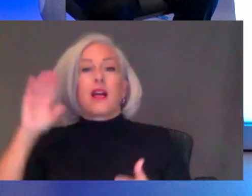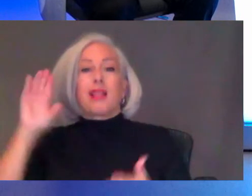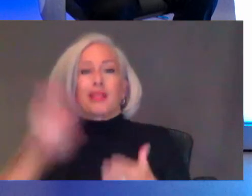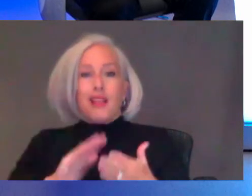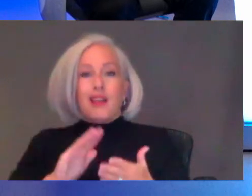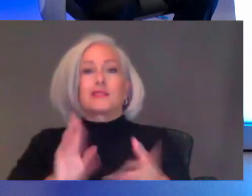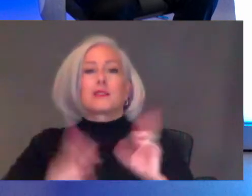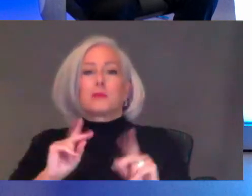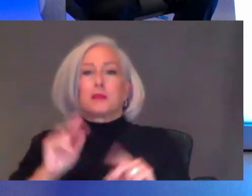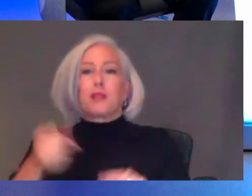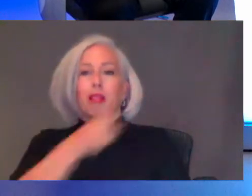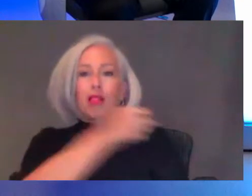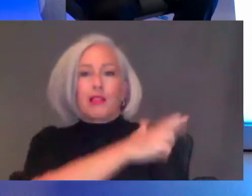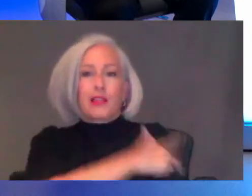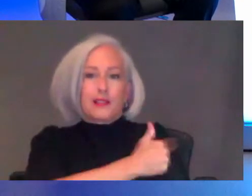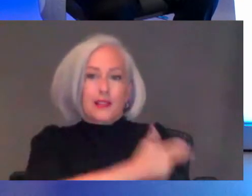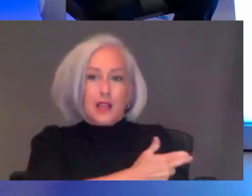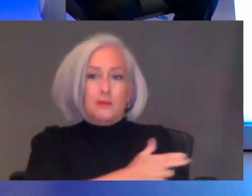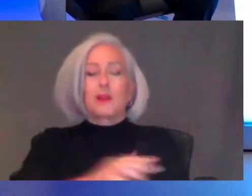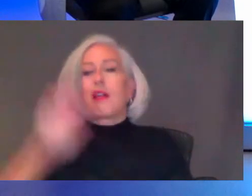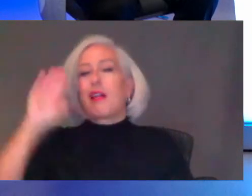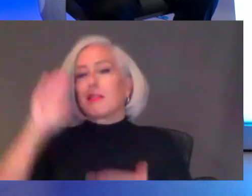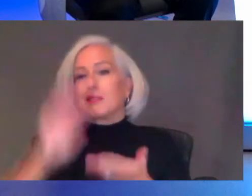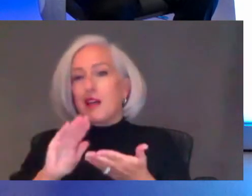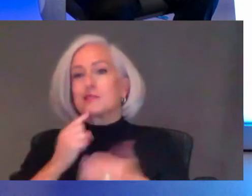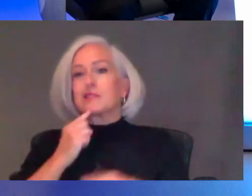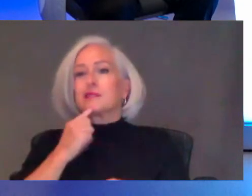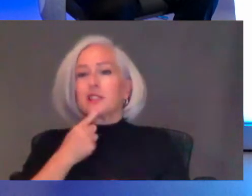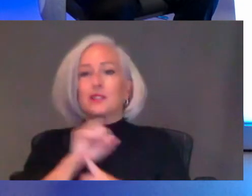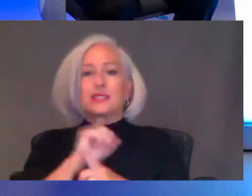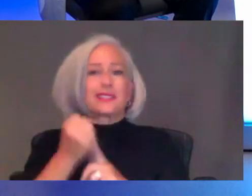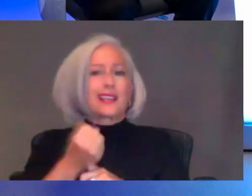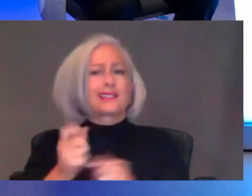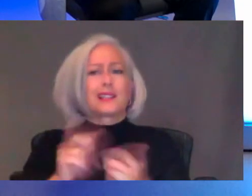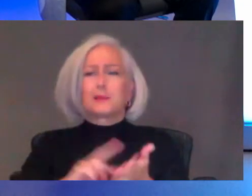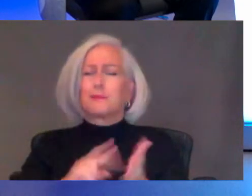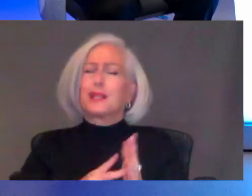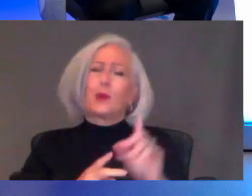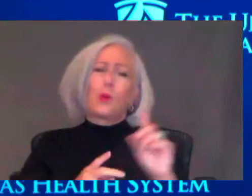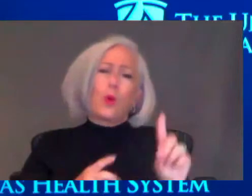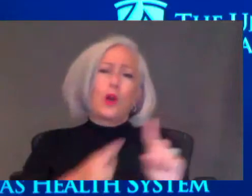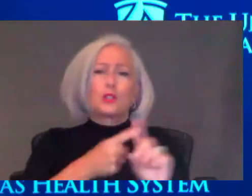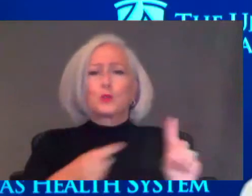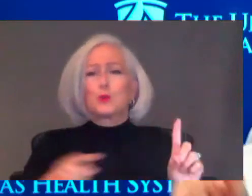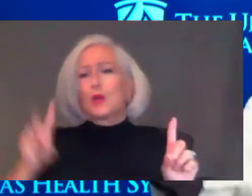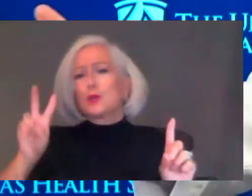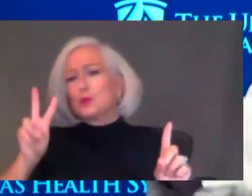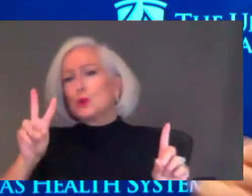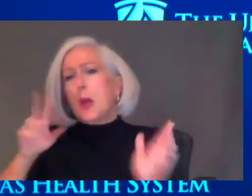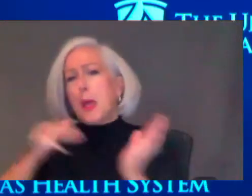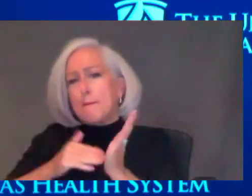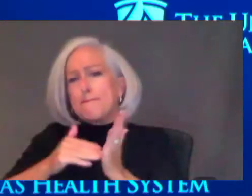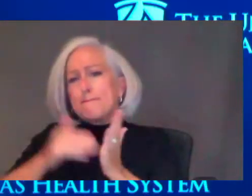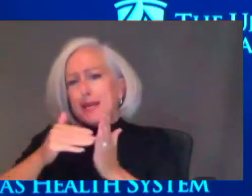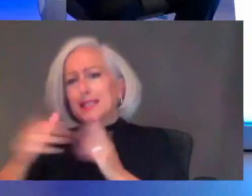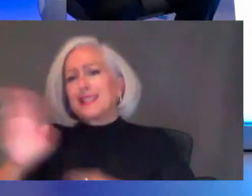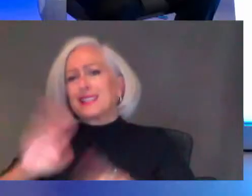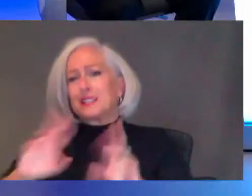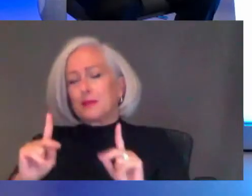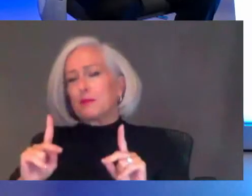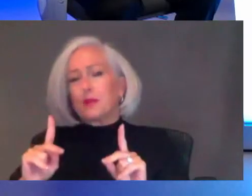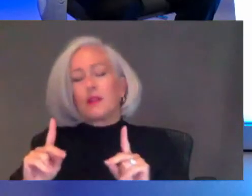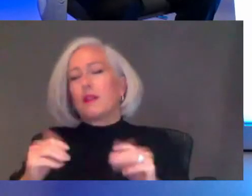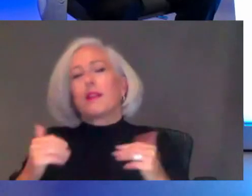the vaccine itself. So if I was a parent of, a young adult. Aren't you a parent of some young adults? Yeah, they're